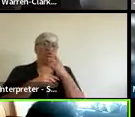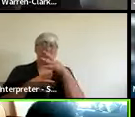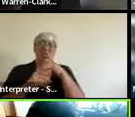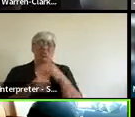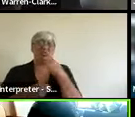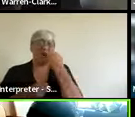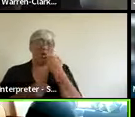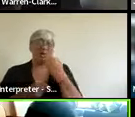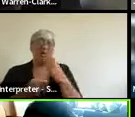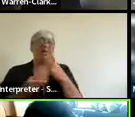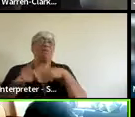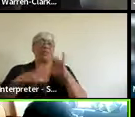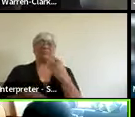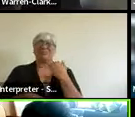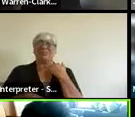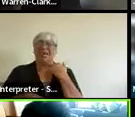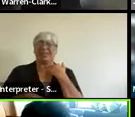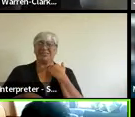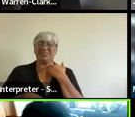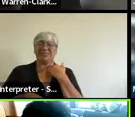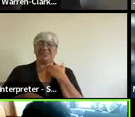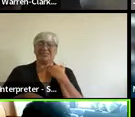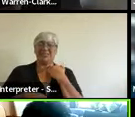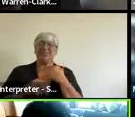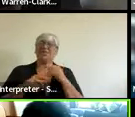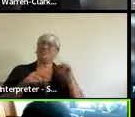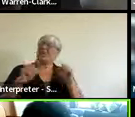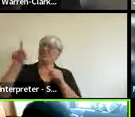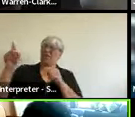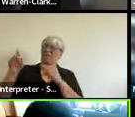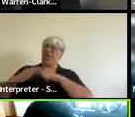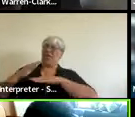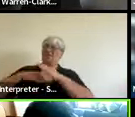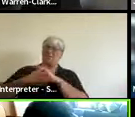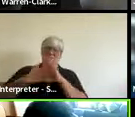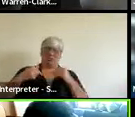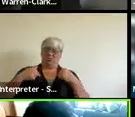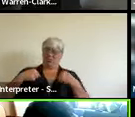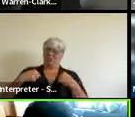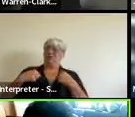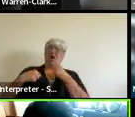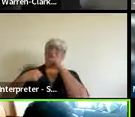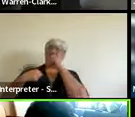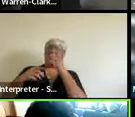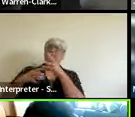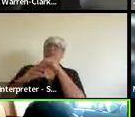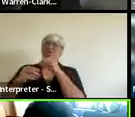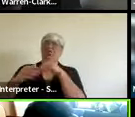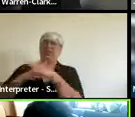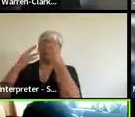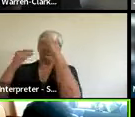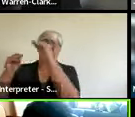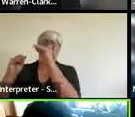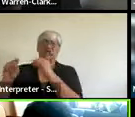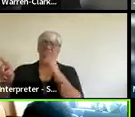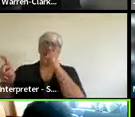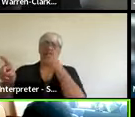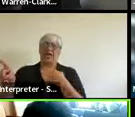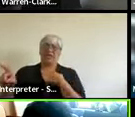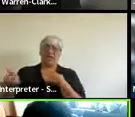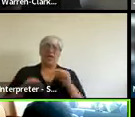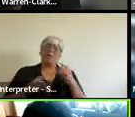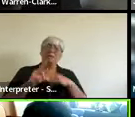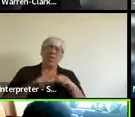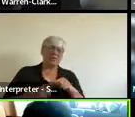involved with gangs. The action denies whānau the right to actively participate in their child's education. The action denies the child the